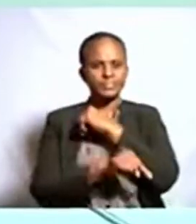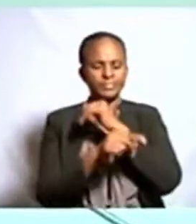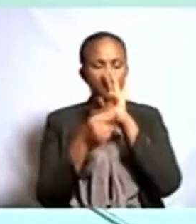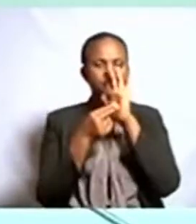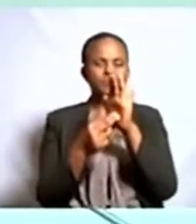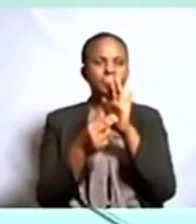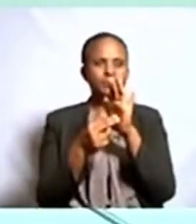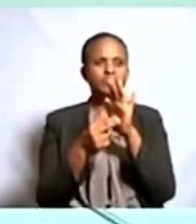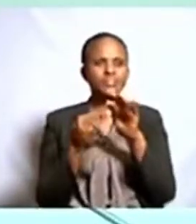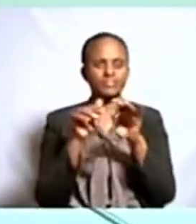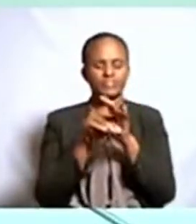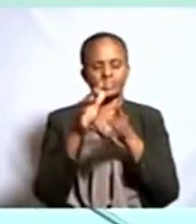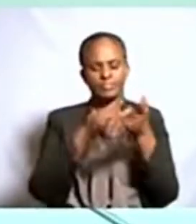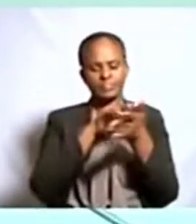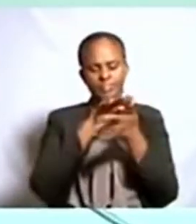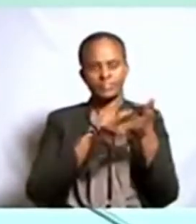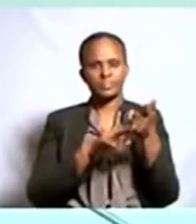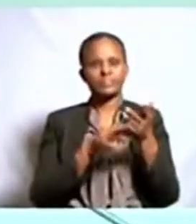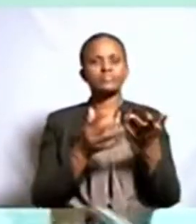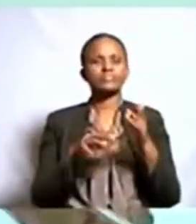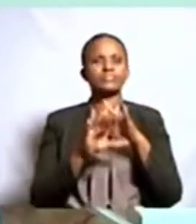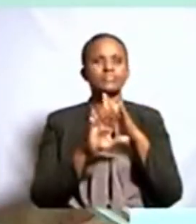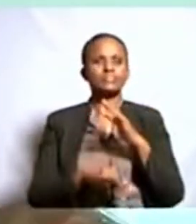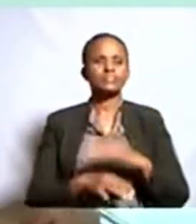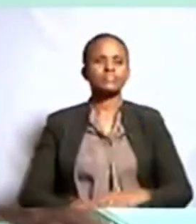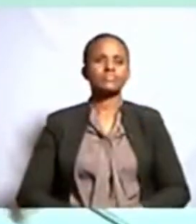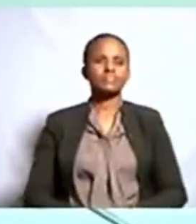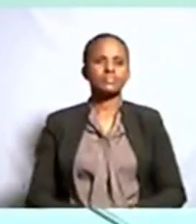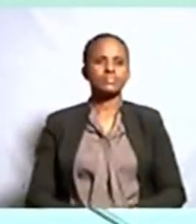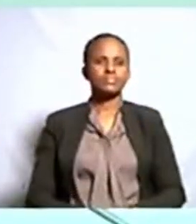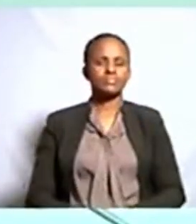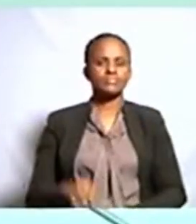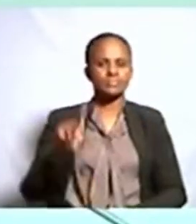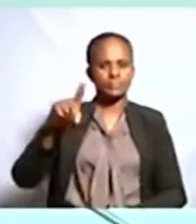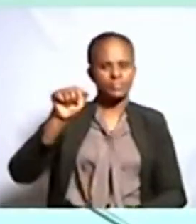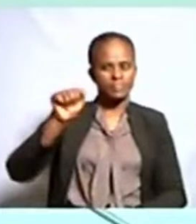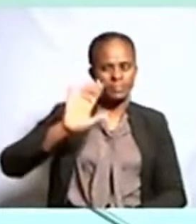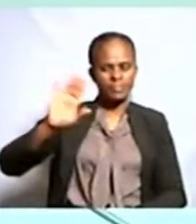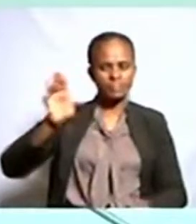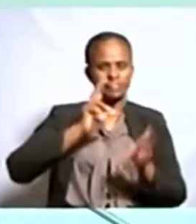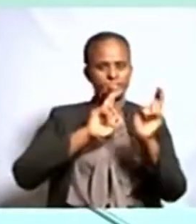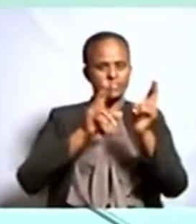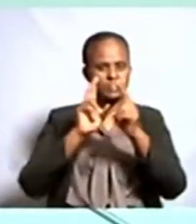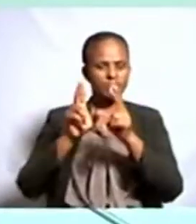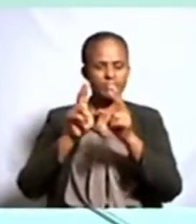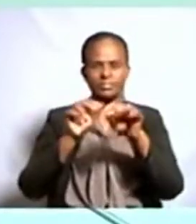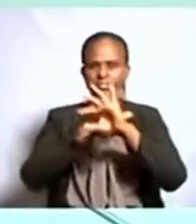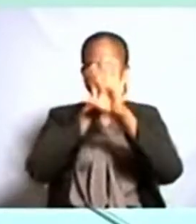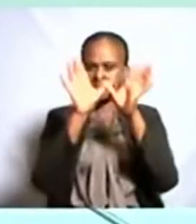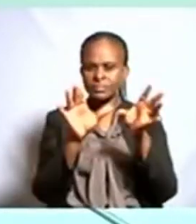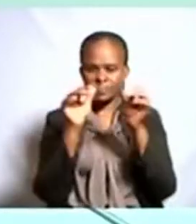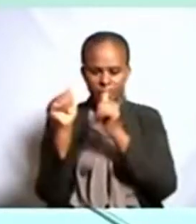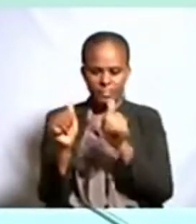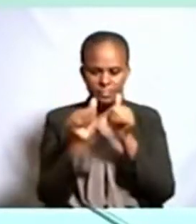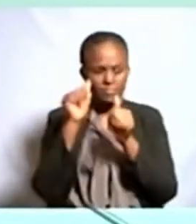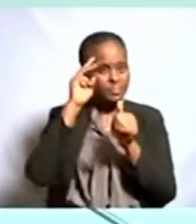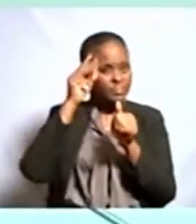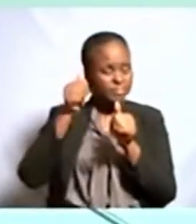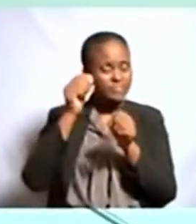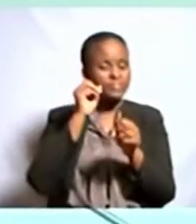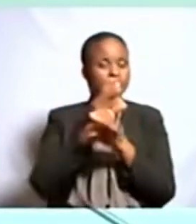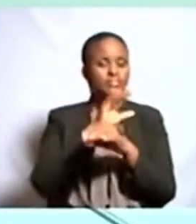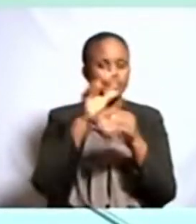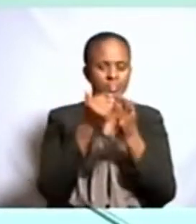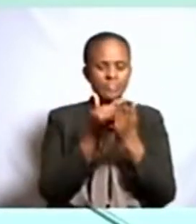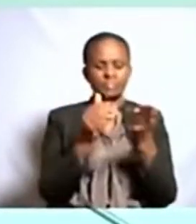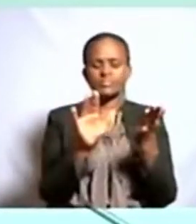shown at table 10 below. Controlling officer's response: The corrective action, the minister has made available all